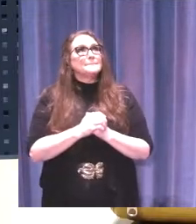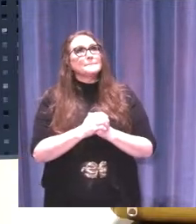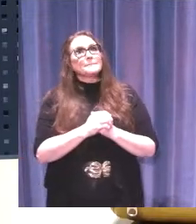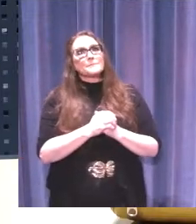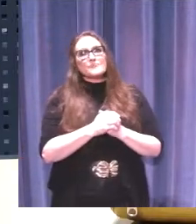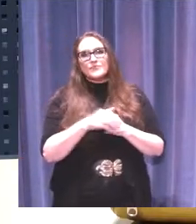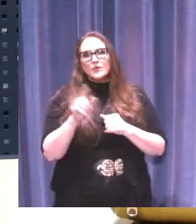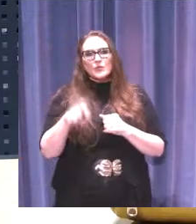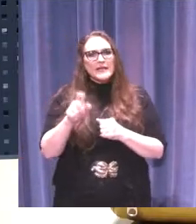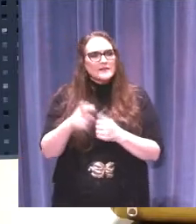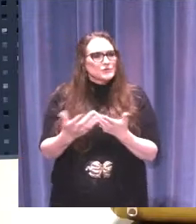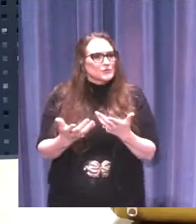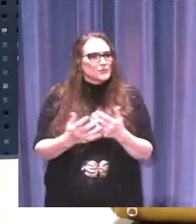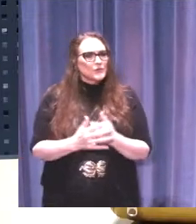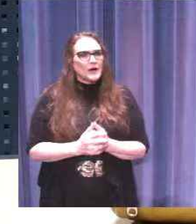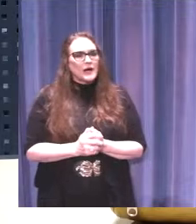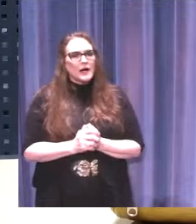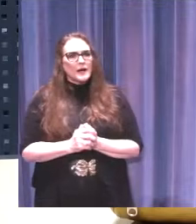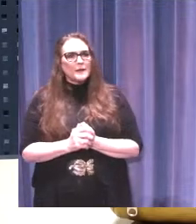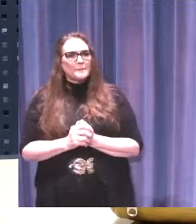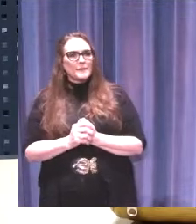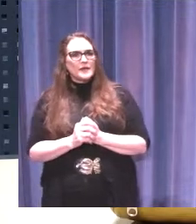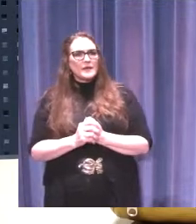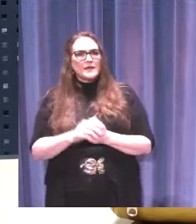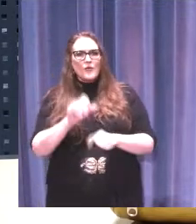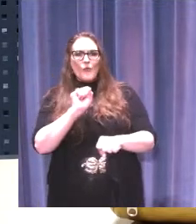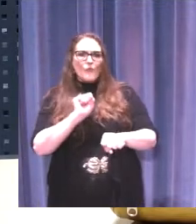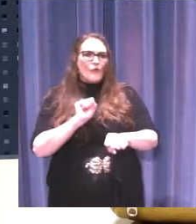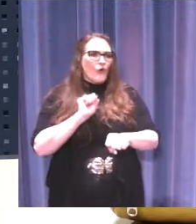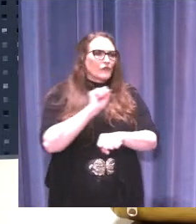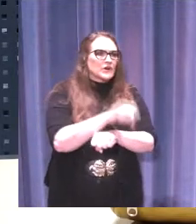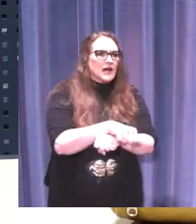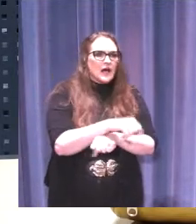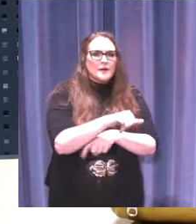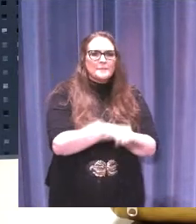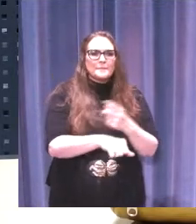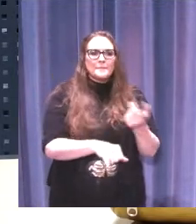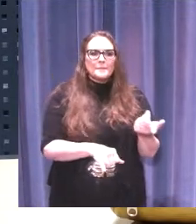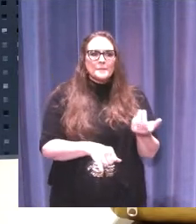have to overcome the